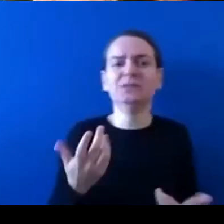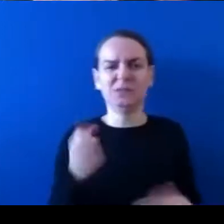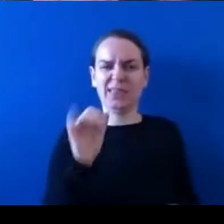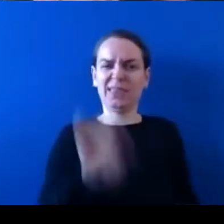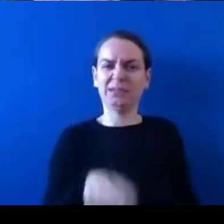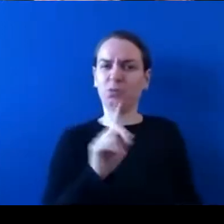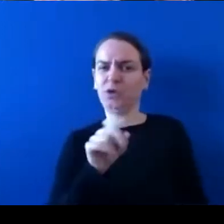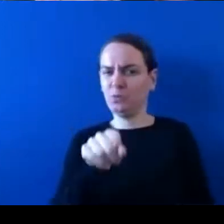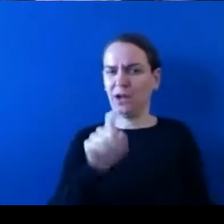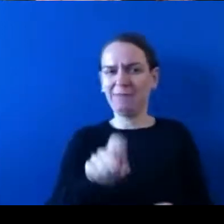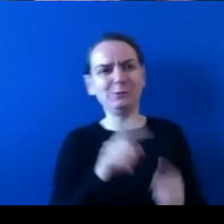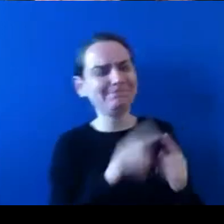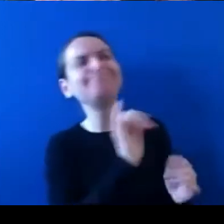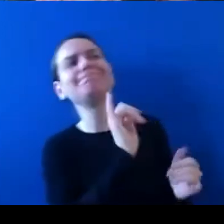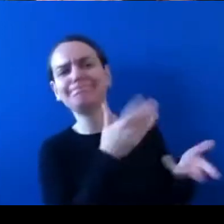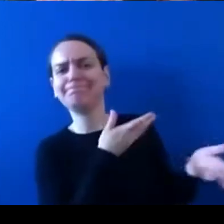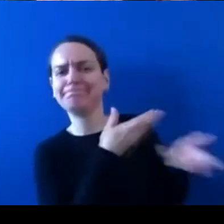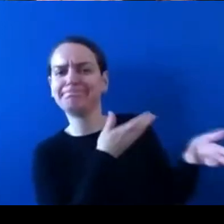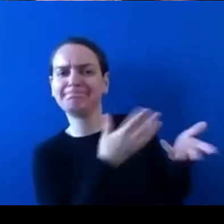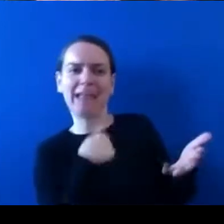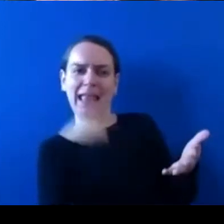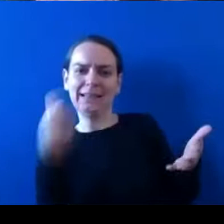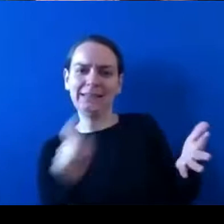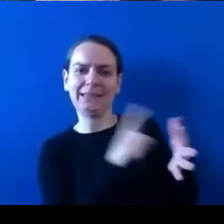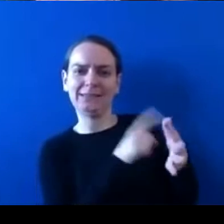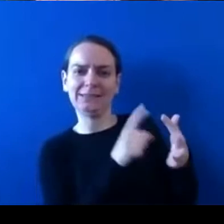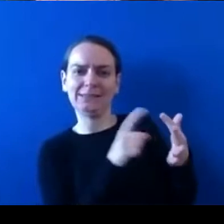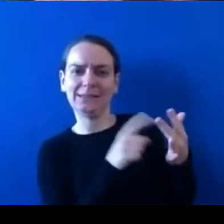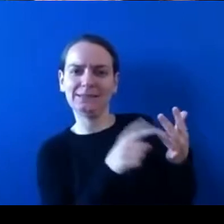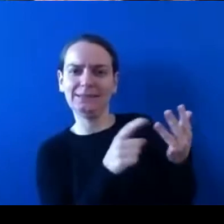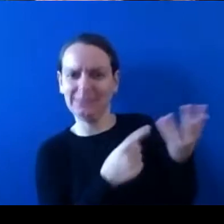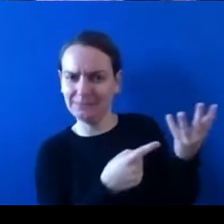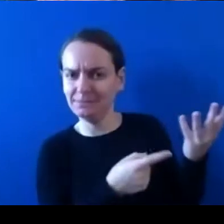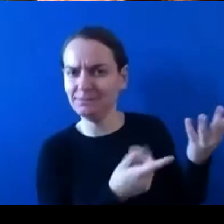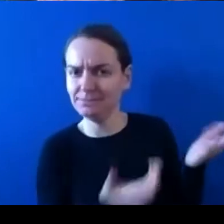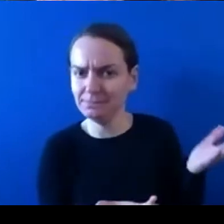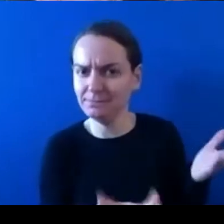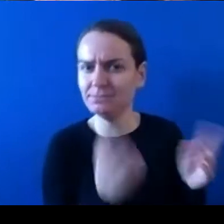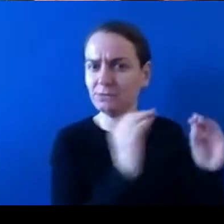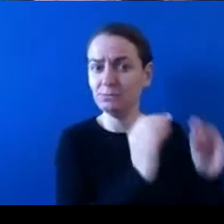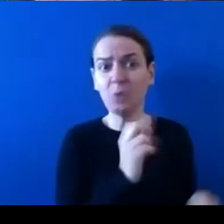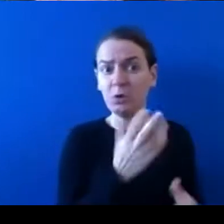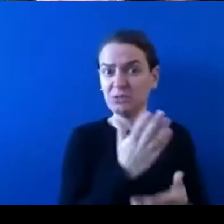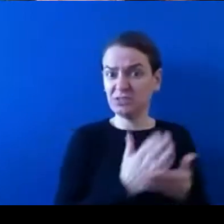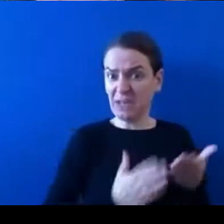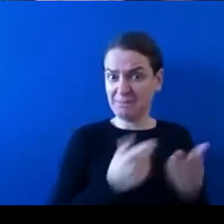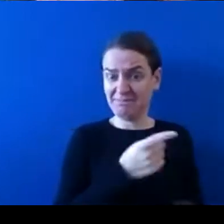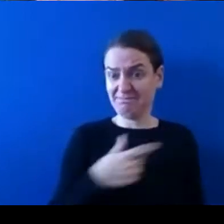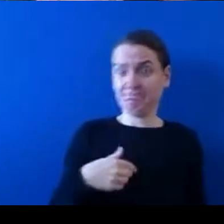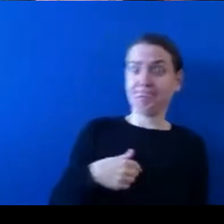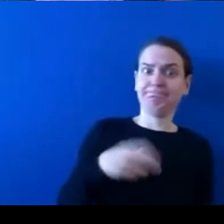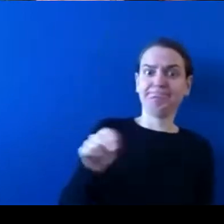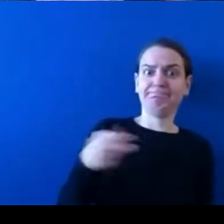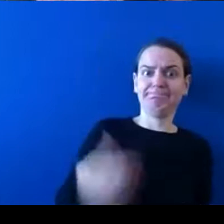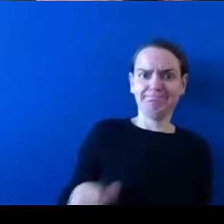Commission for the Blind and set up O&M training. You need to know how to request